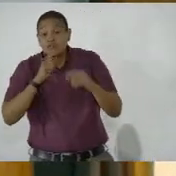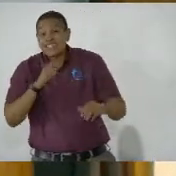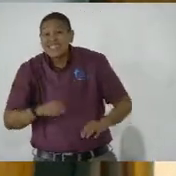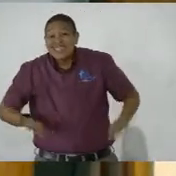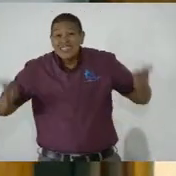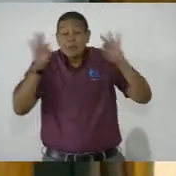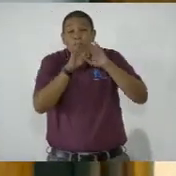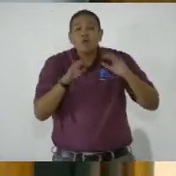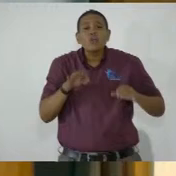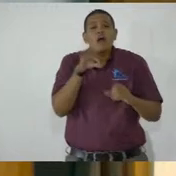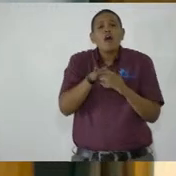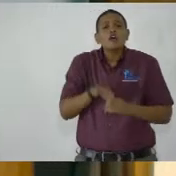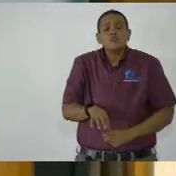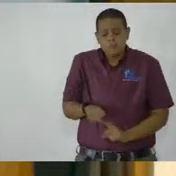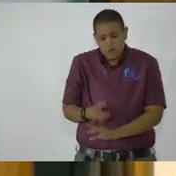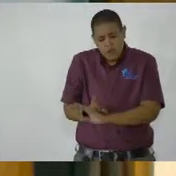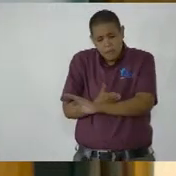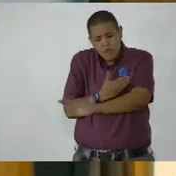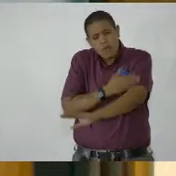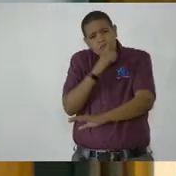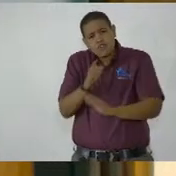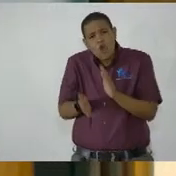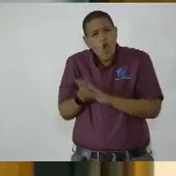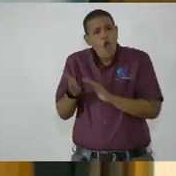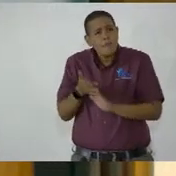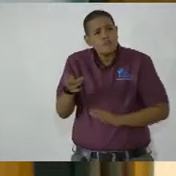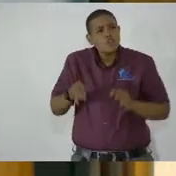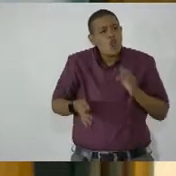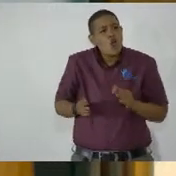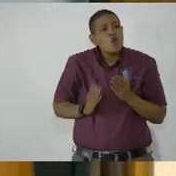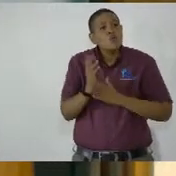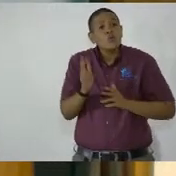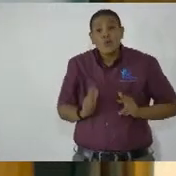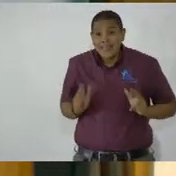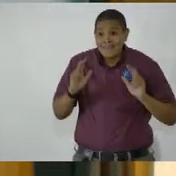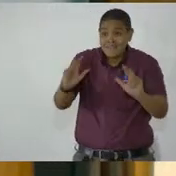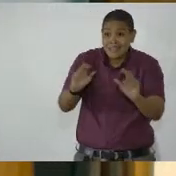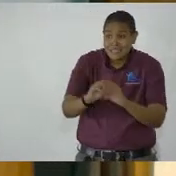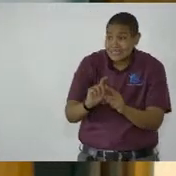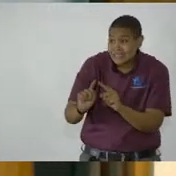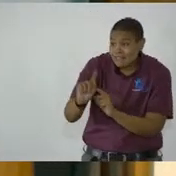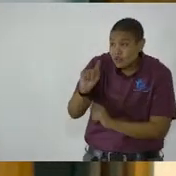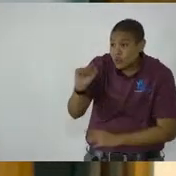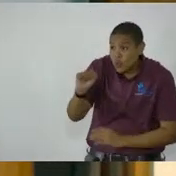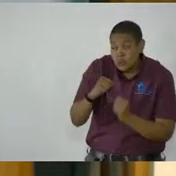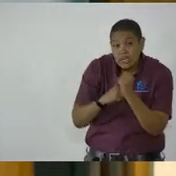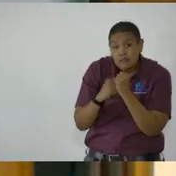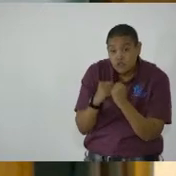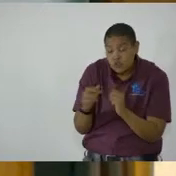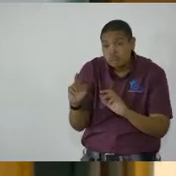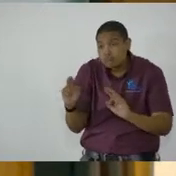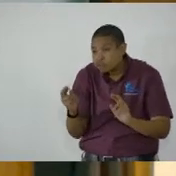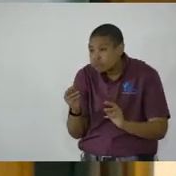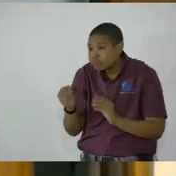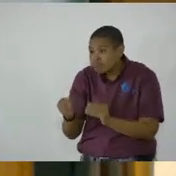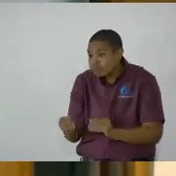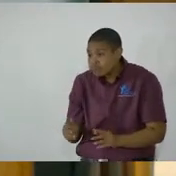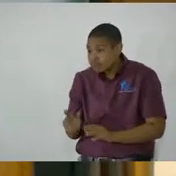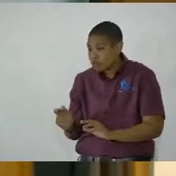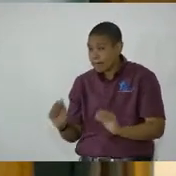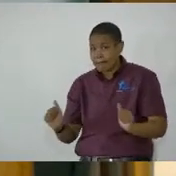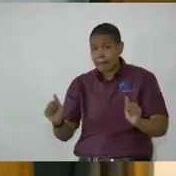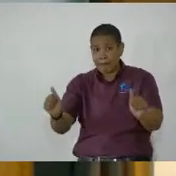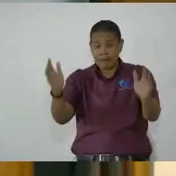and improvements to the operation of the courts by investing in the tools and infrastructure that support the use